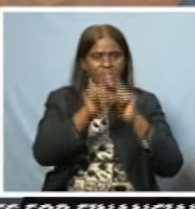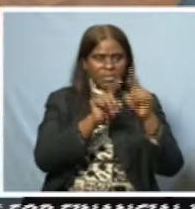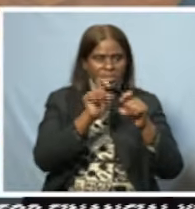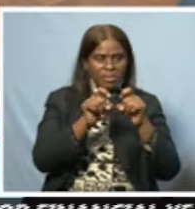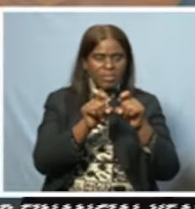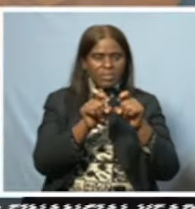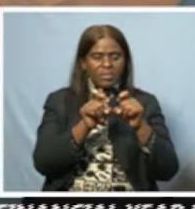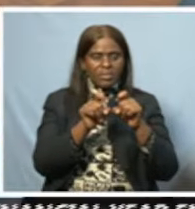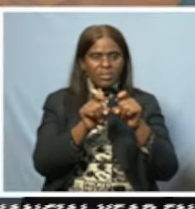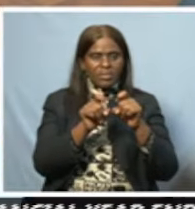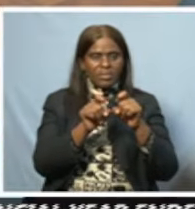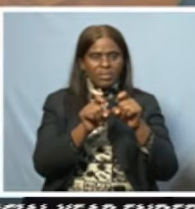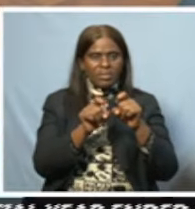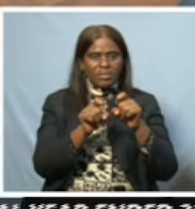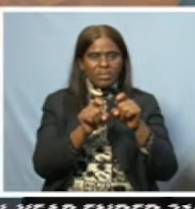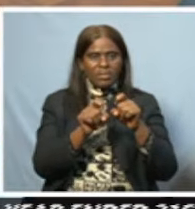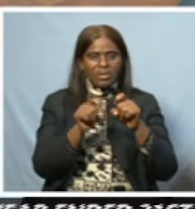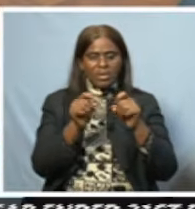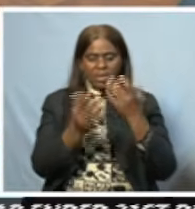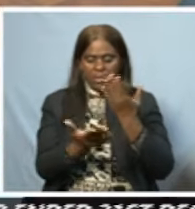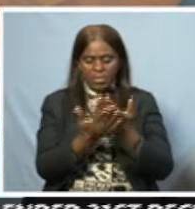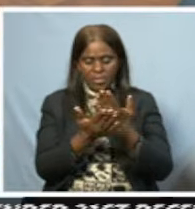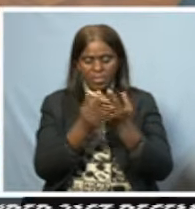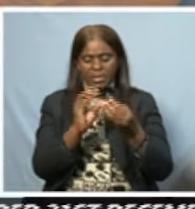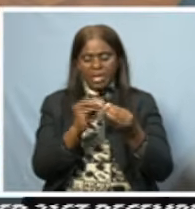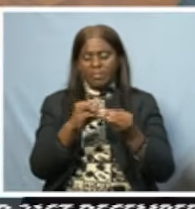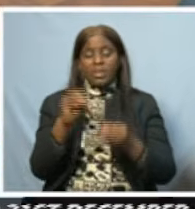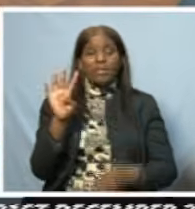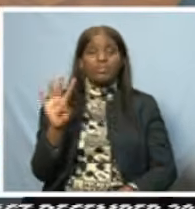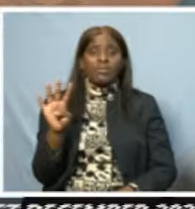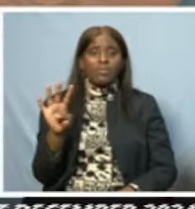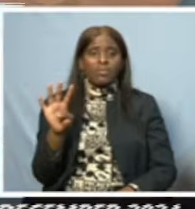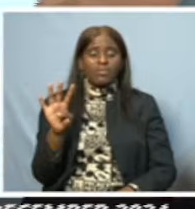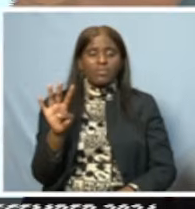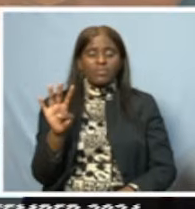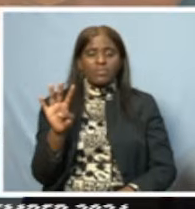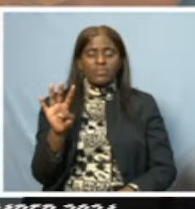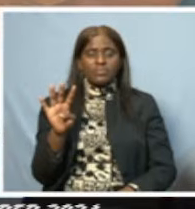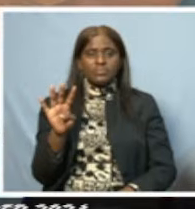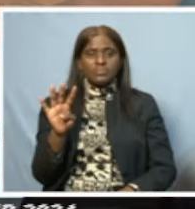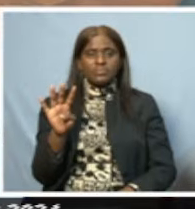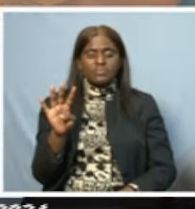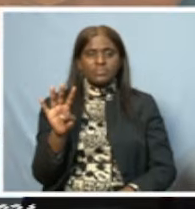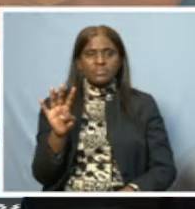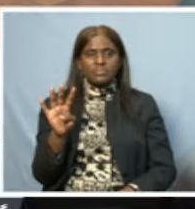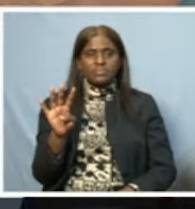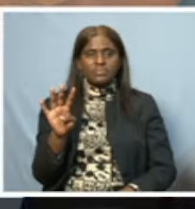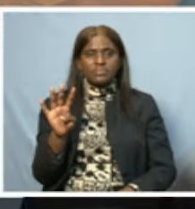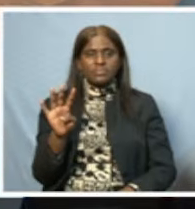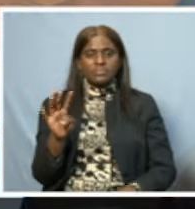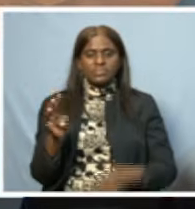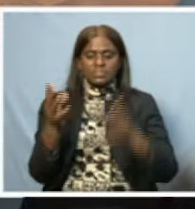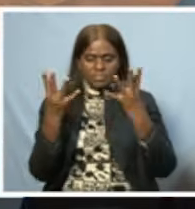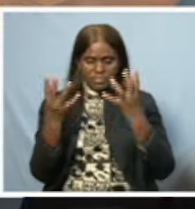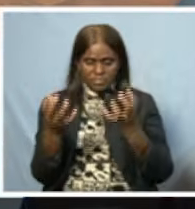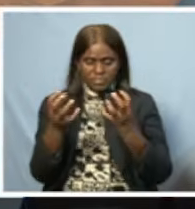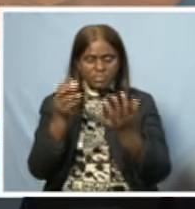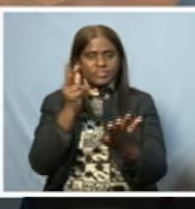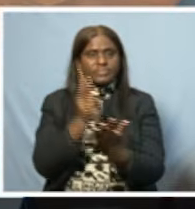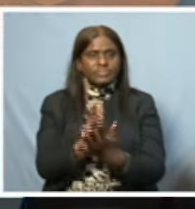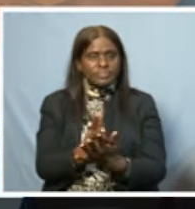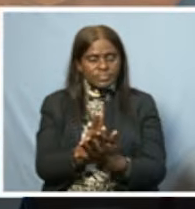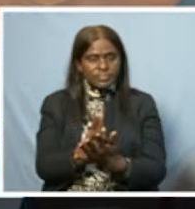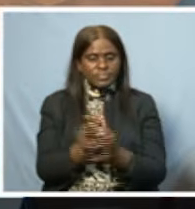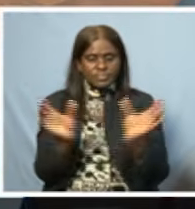on for your, Appendix 4 on the dry pot,